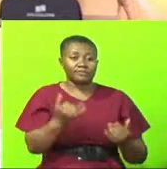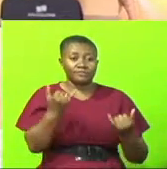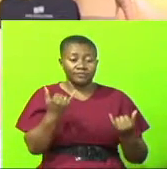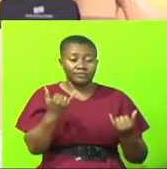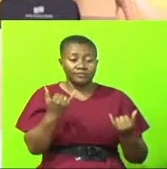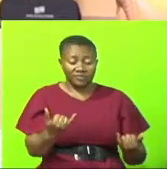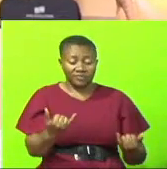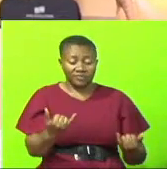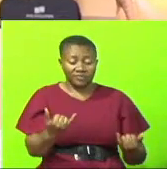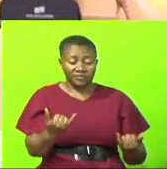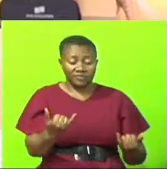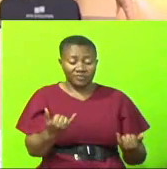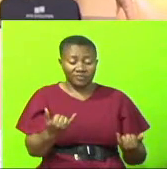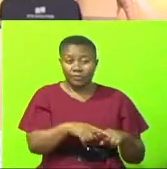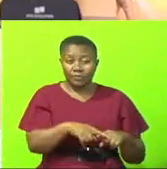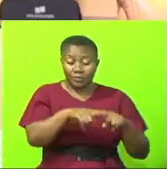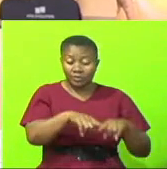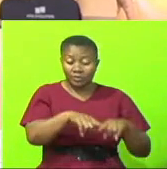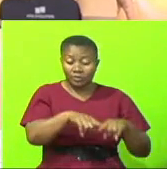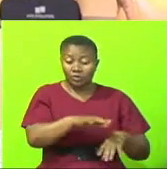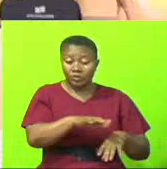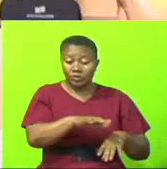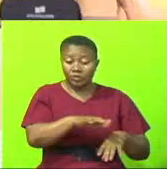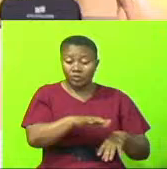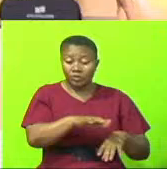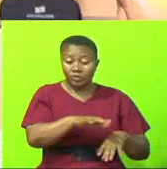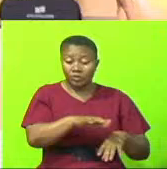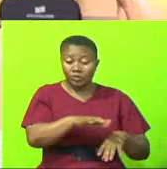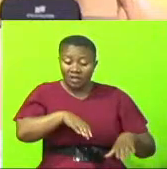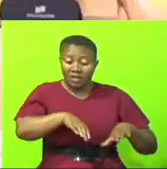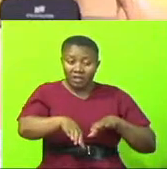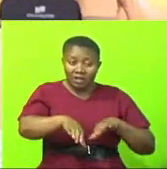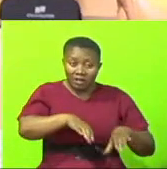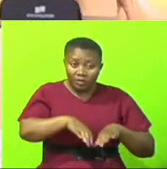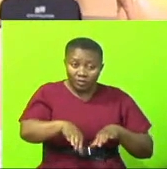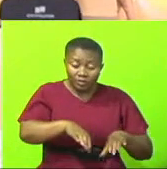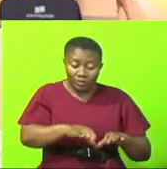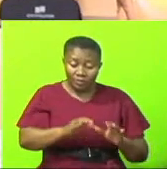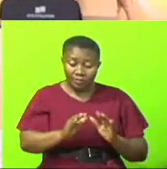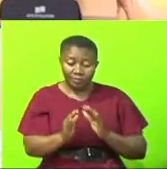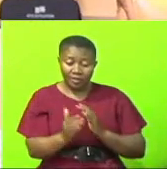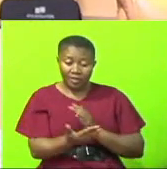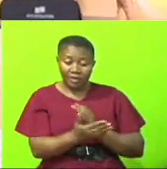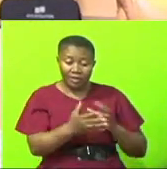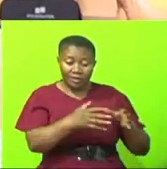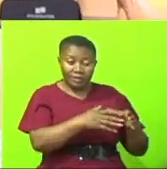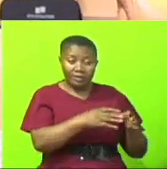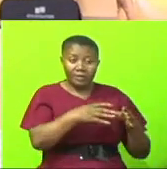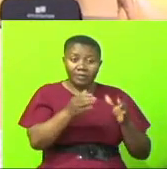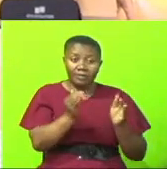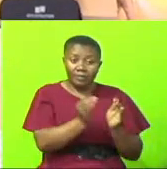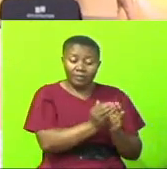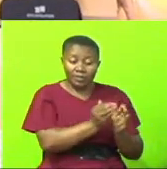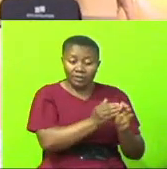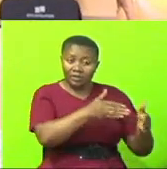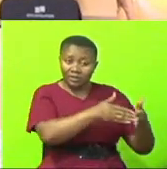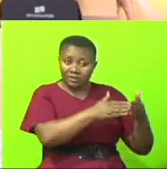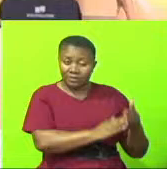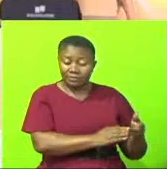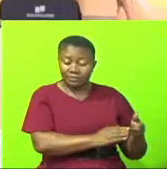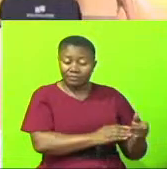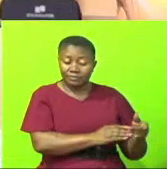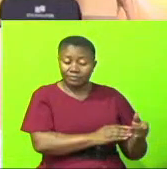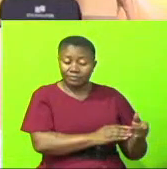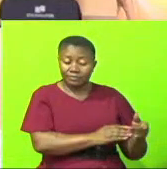objectively the actions referred to by the minority leader have actually taken place.